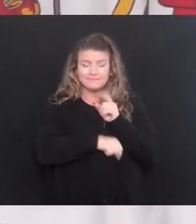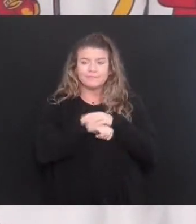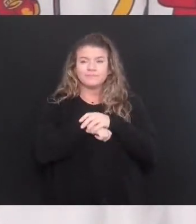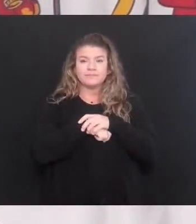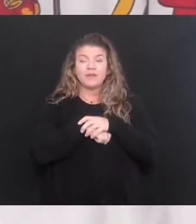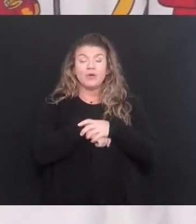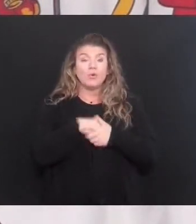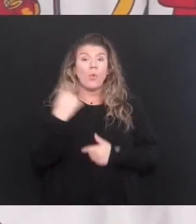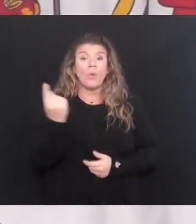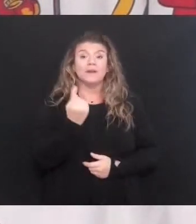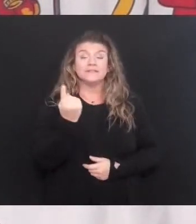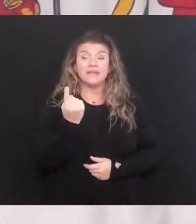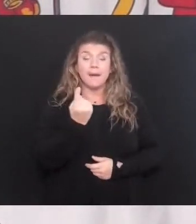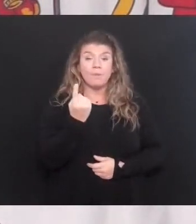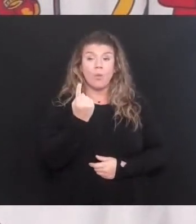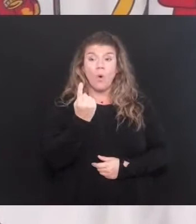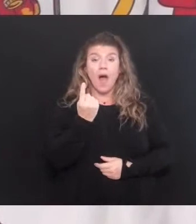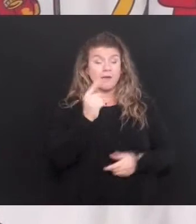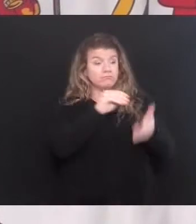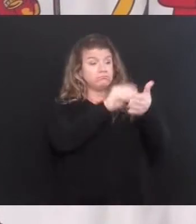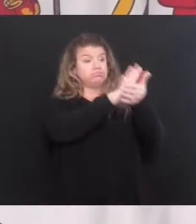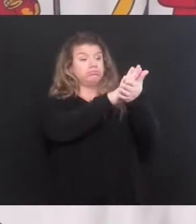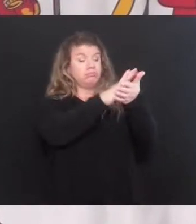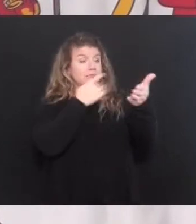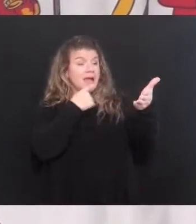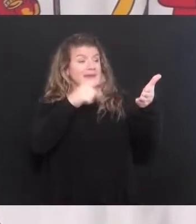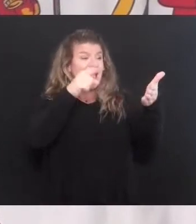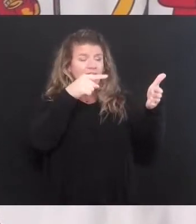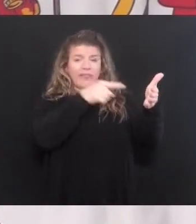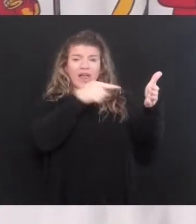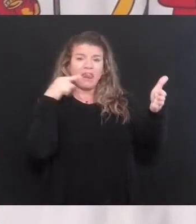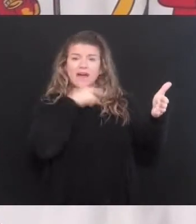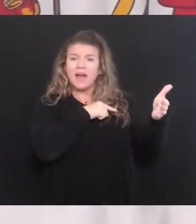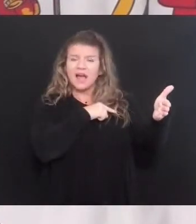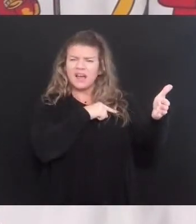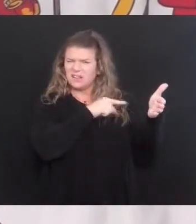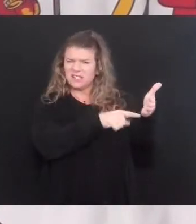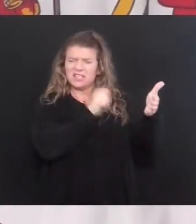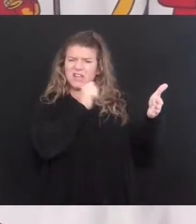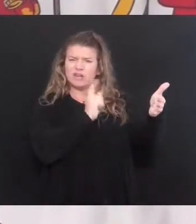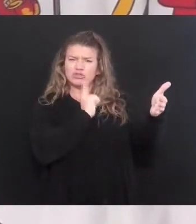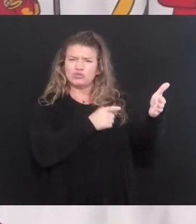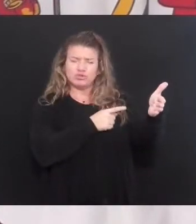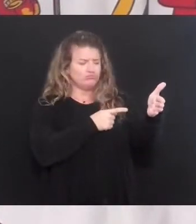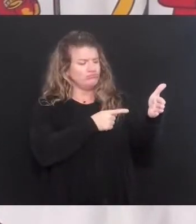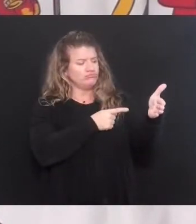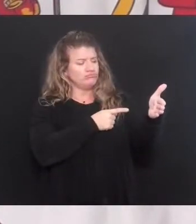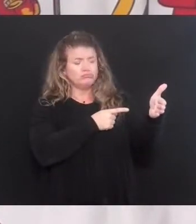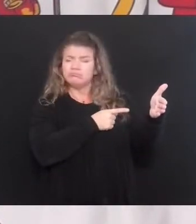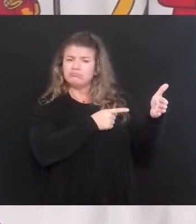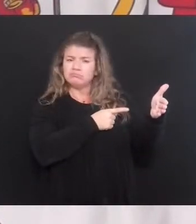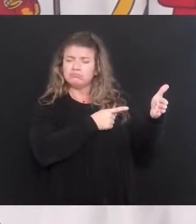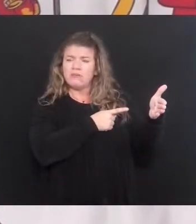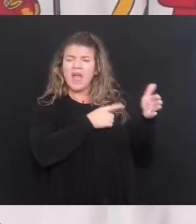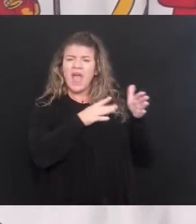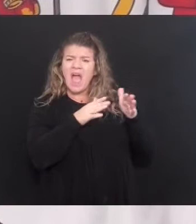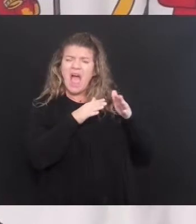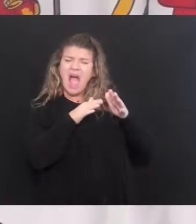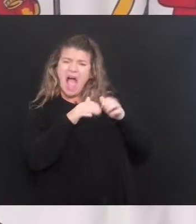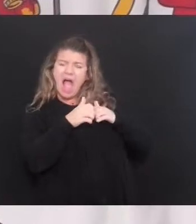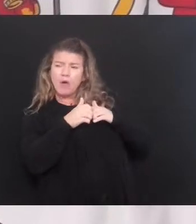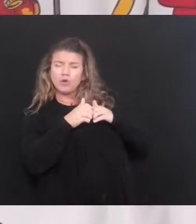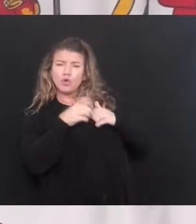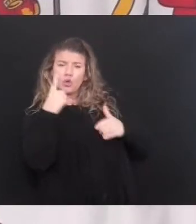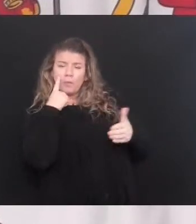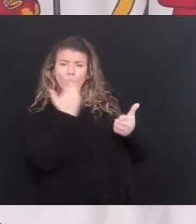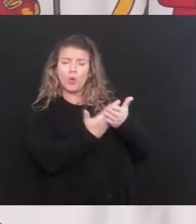says something that is untrue, you know, his very words is, how do you